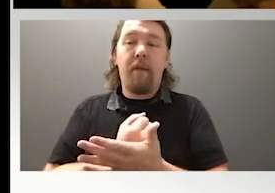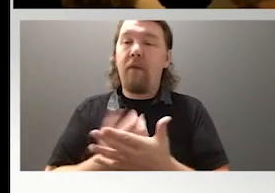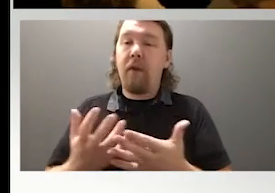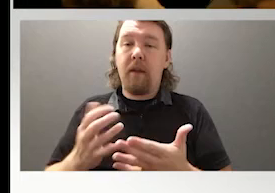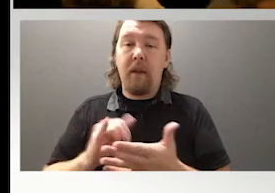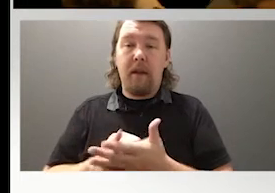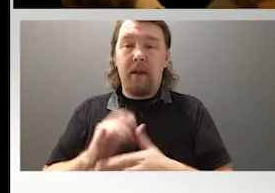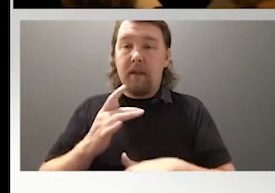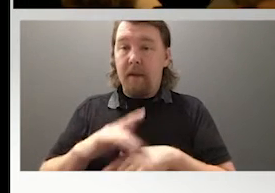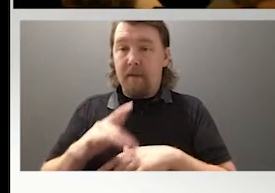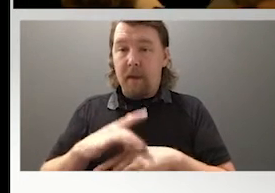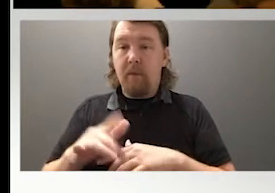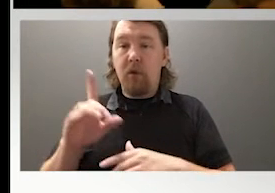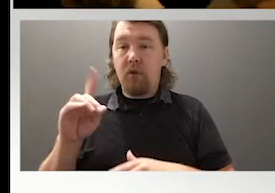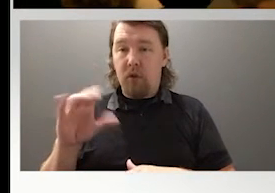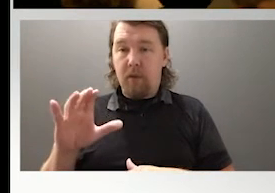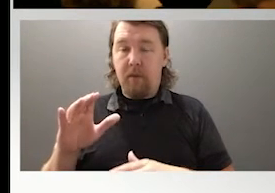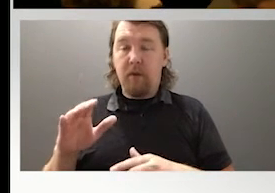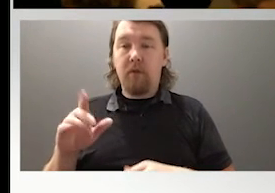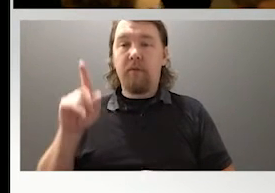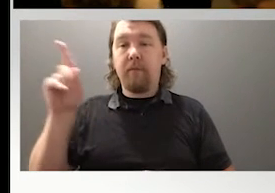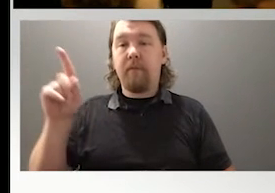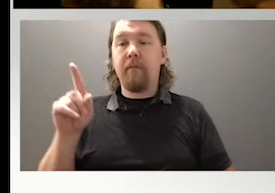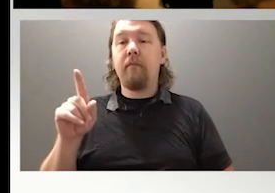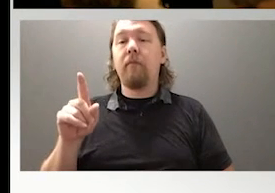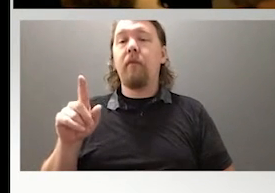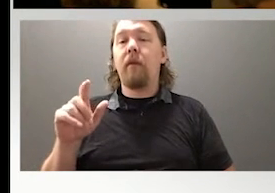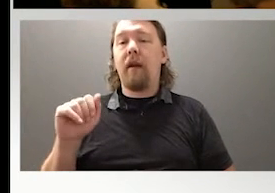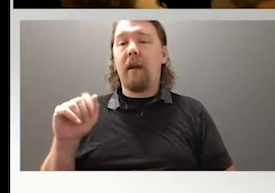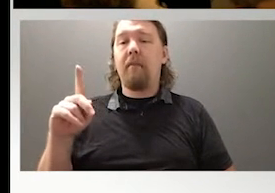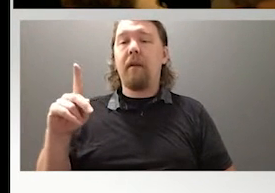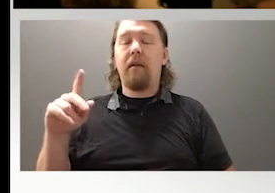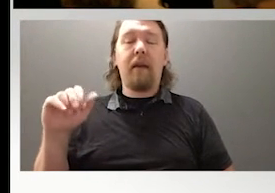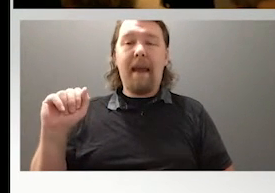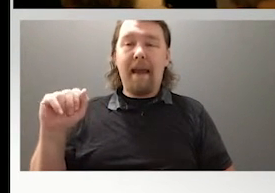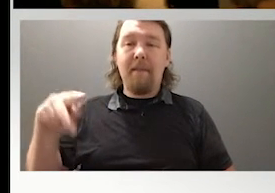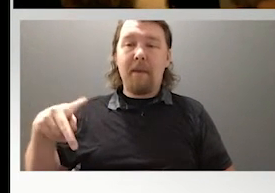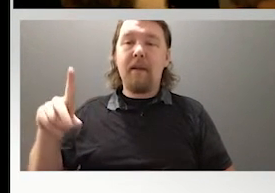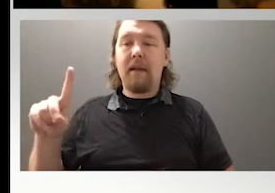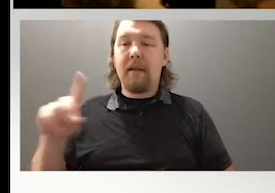available documentation by our regional APD staff,